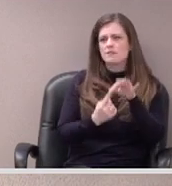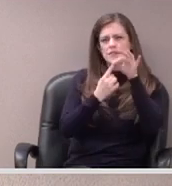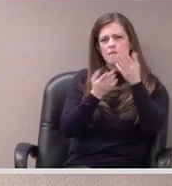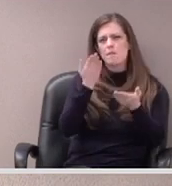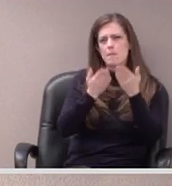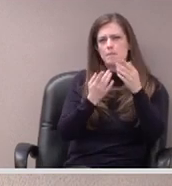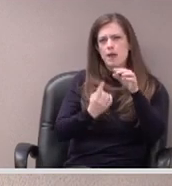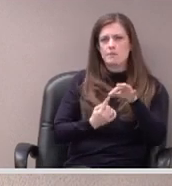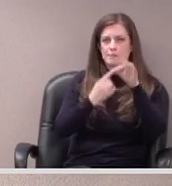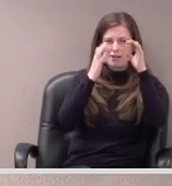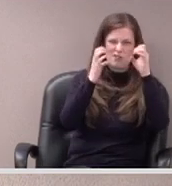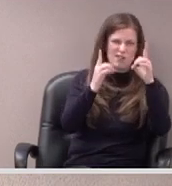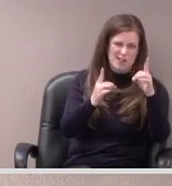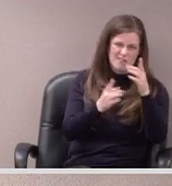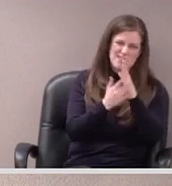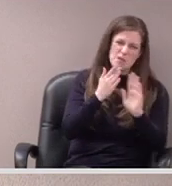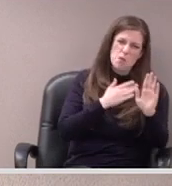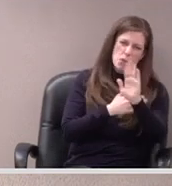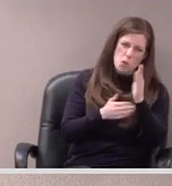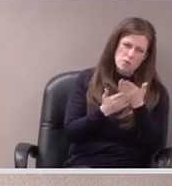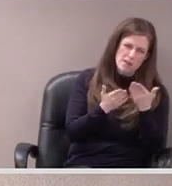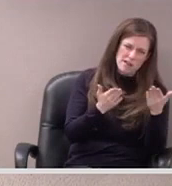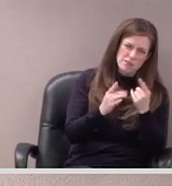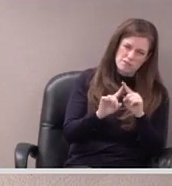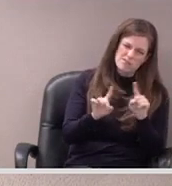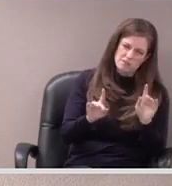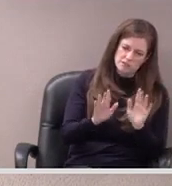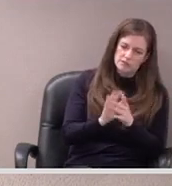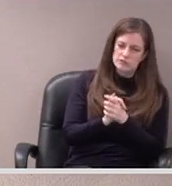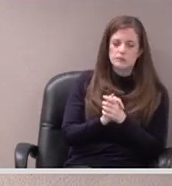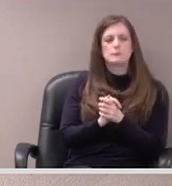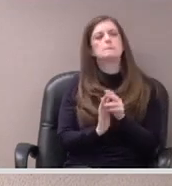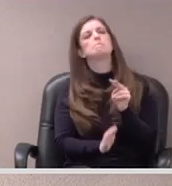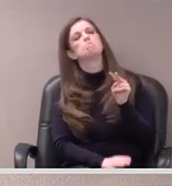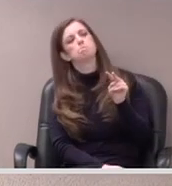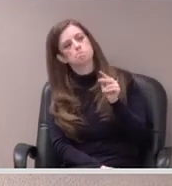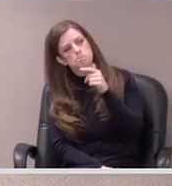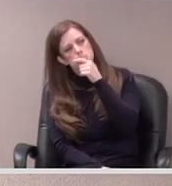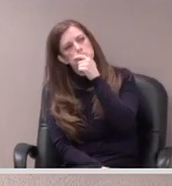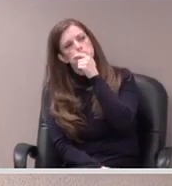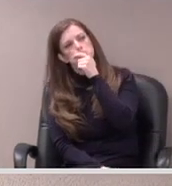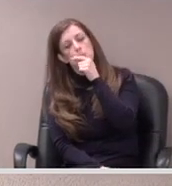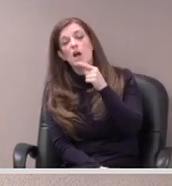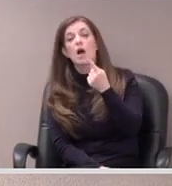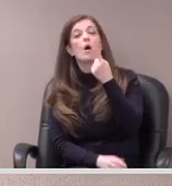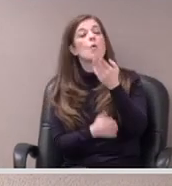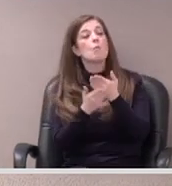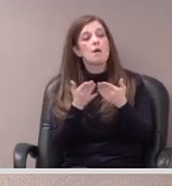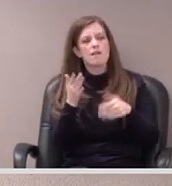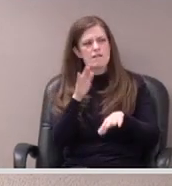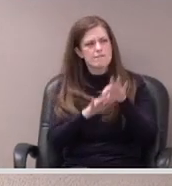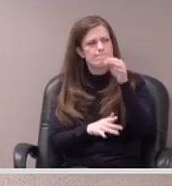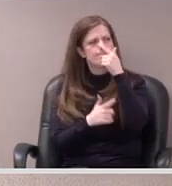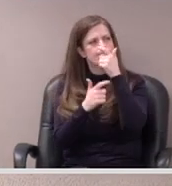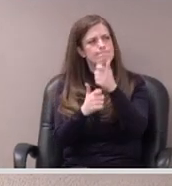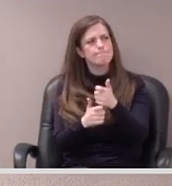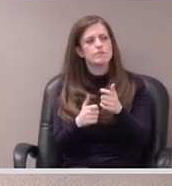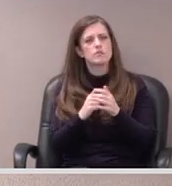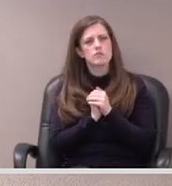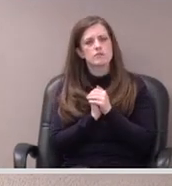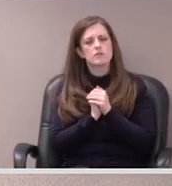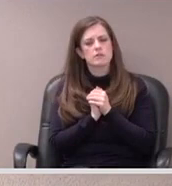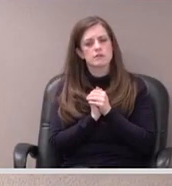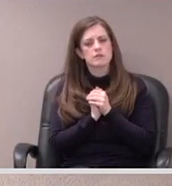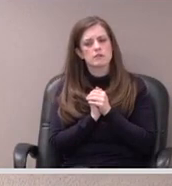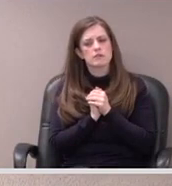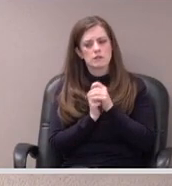on special education, some of those items are different. Okay. And one of the things that I find interesting is